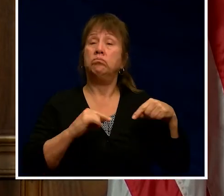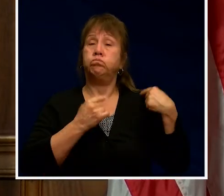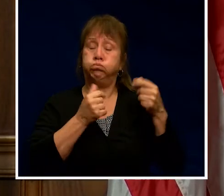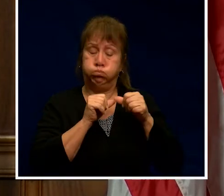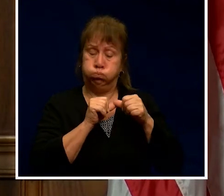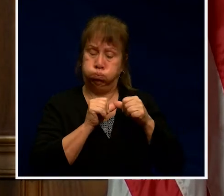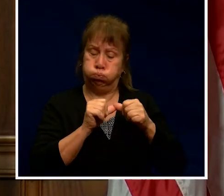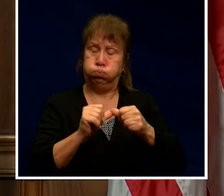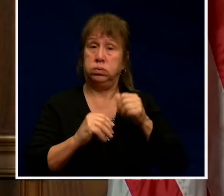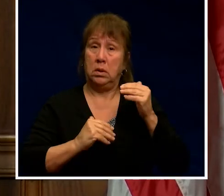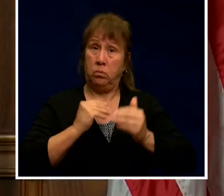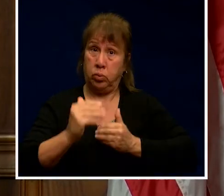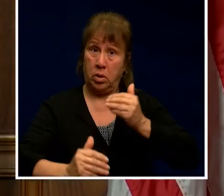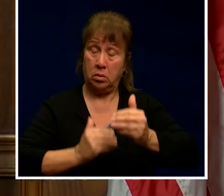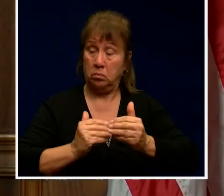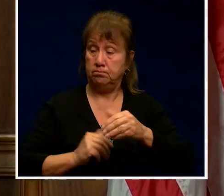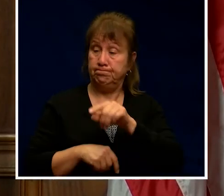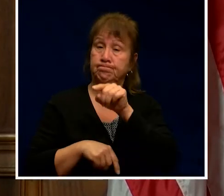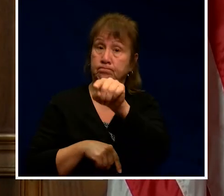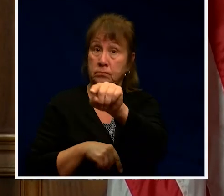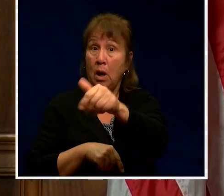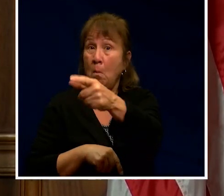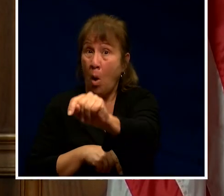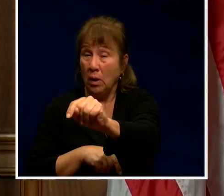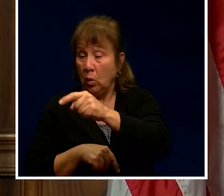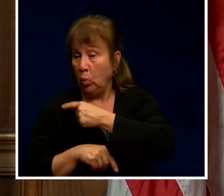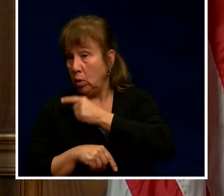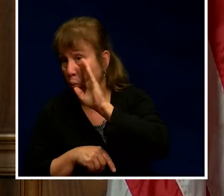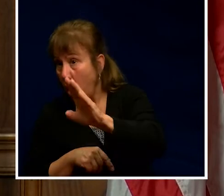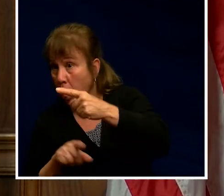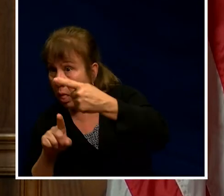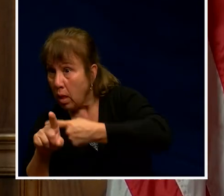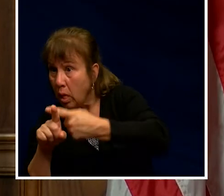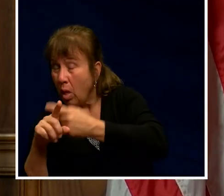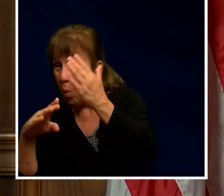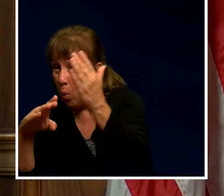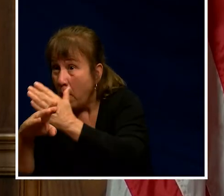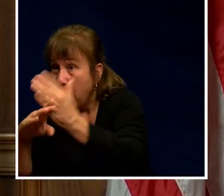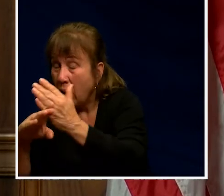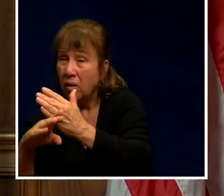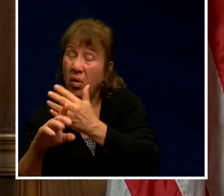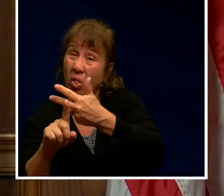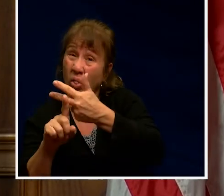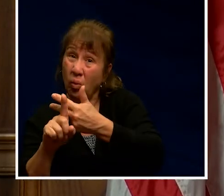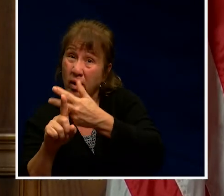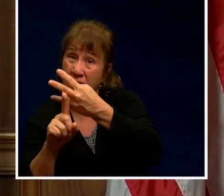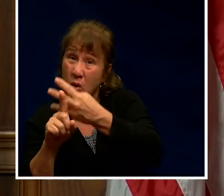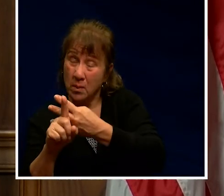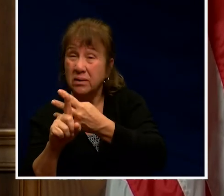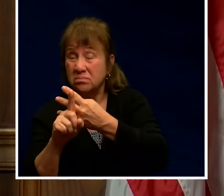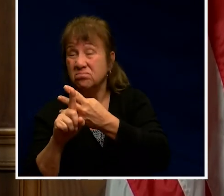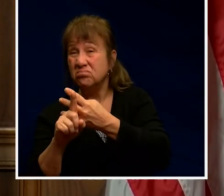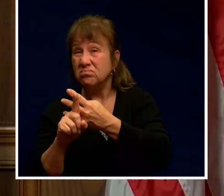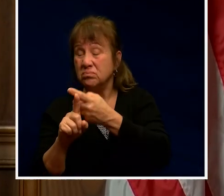a long process. If we lease an apartment complex and make repairs on it, we know going into it that's 3 to 4 months